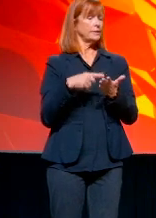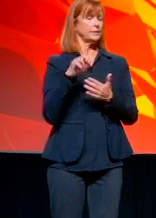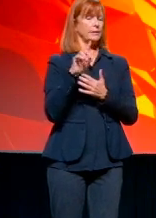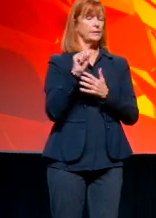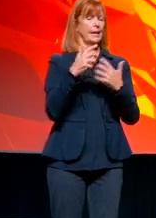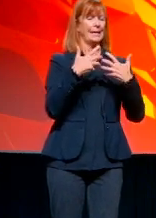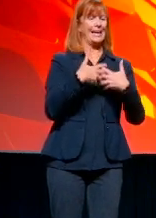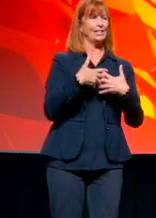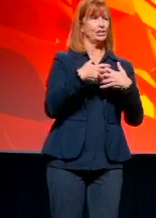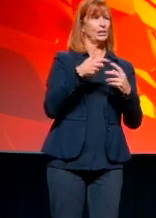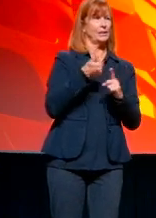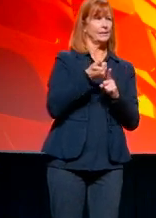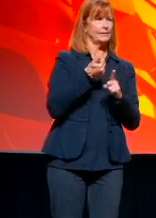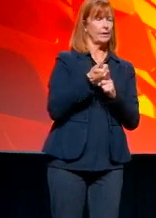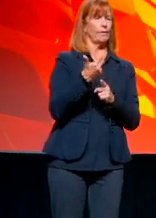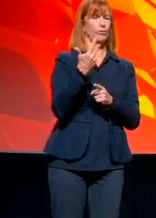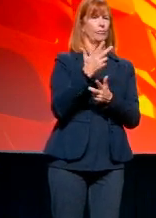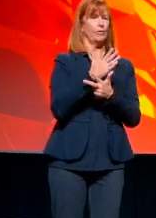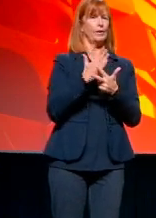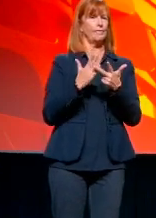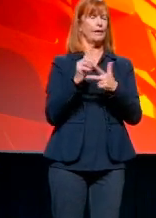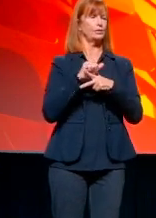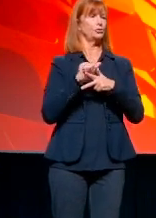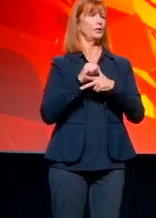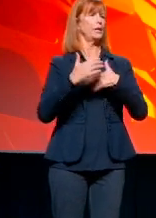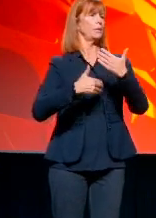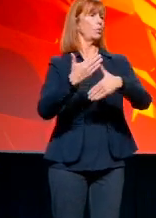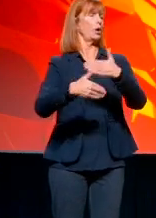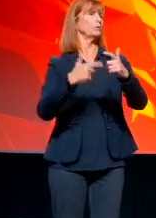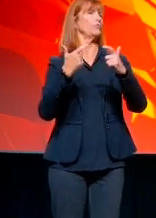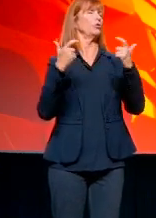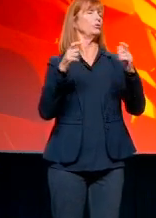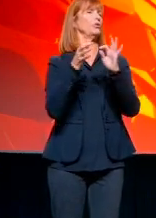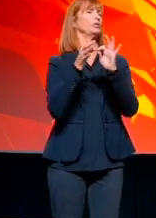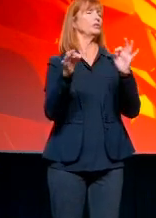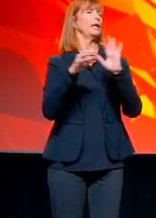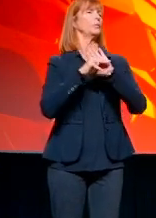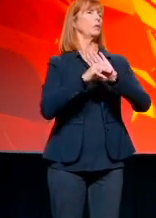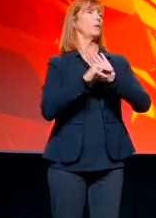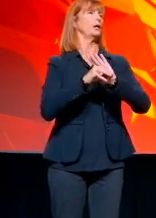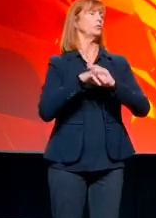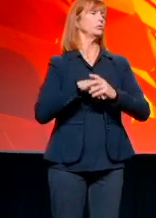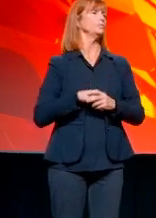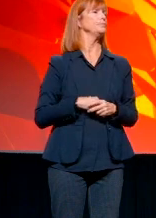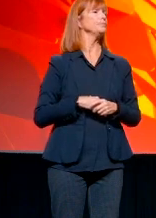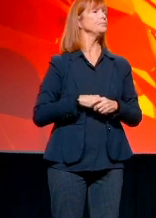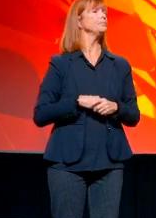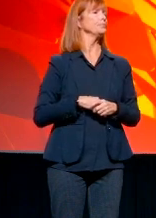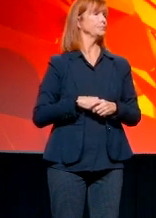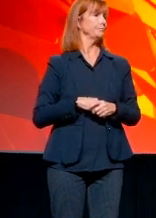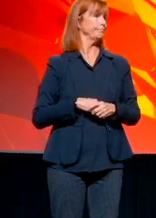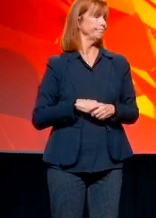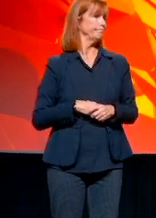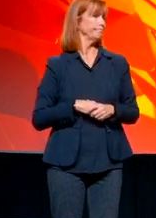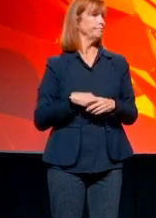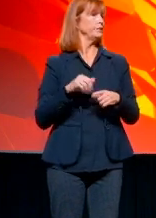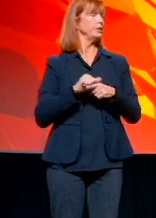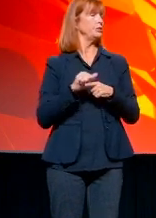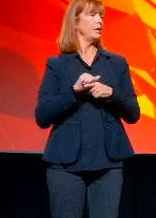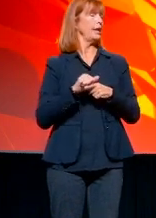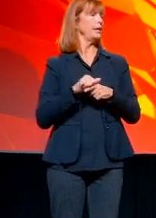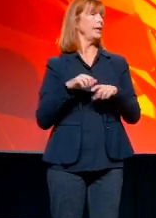revisit like the training procedure for large language model, how ChatGPT is built, right? So the training actually involves